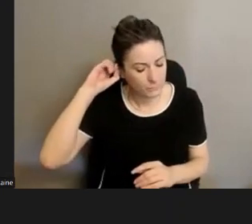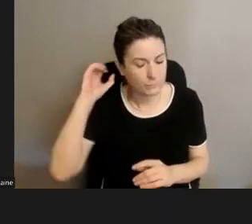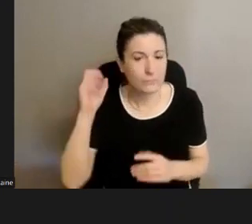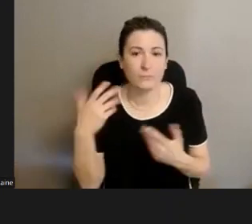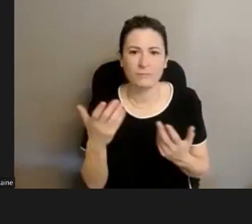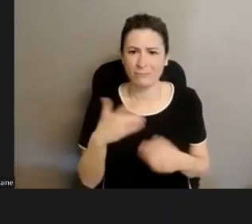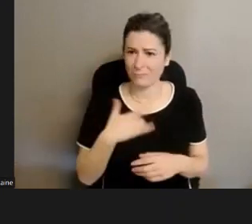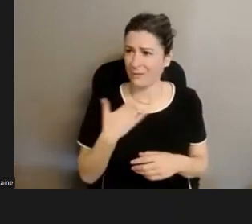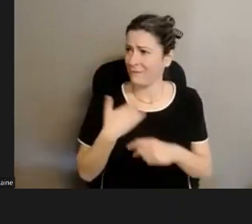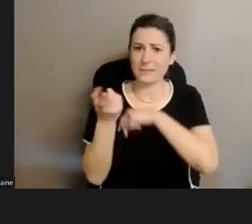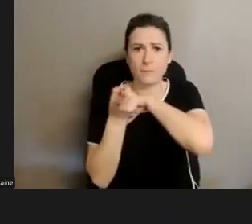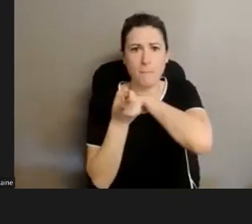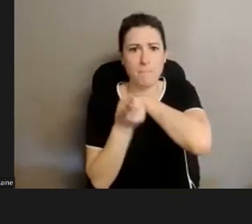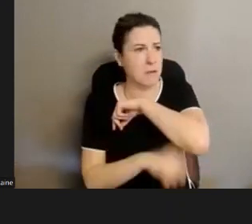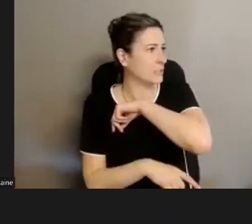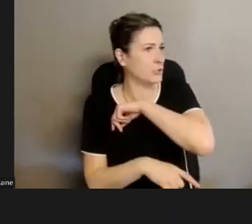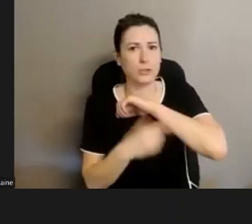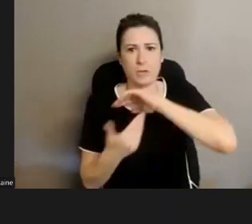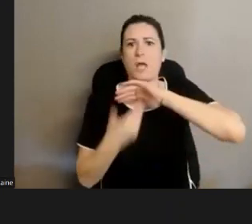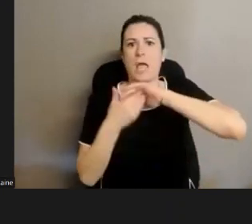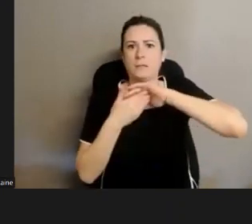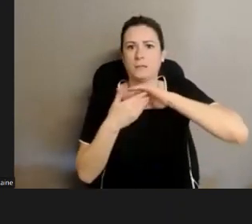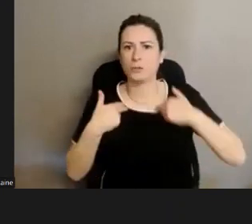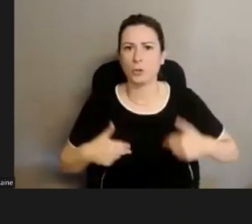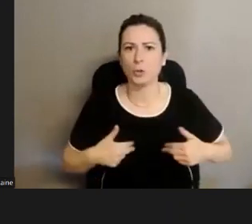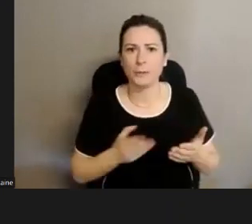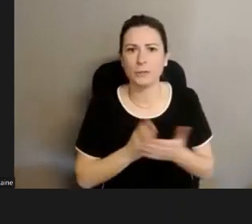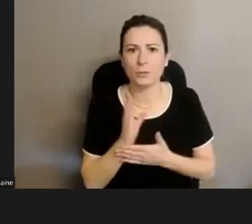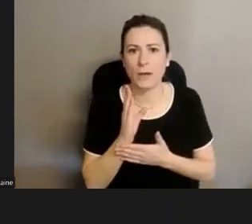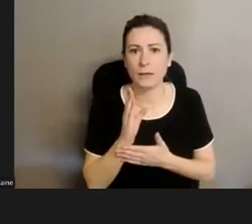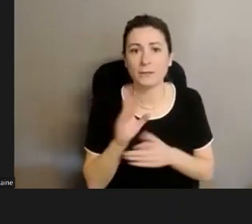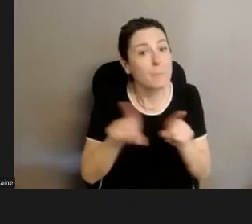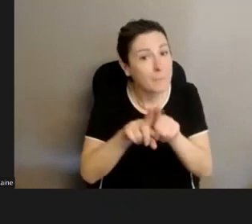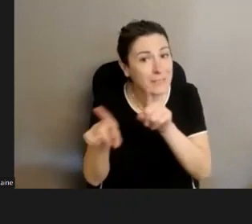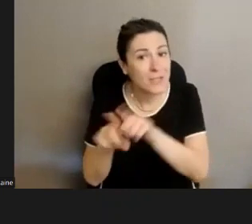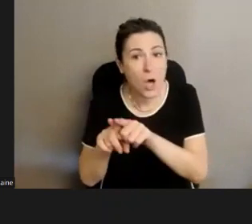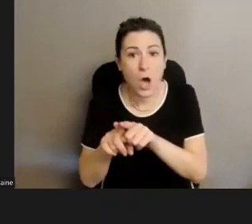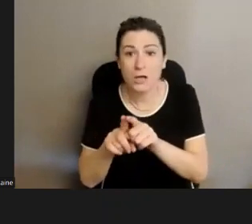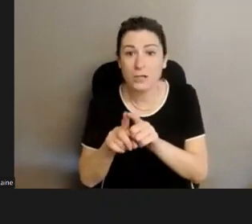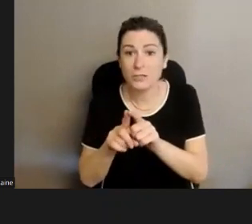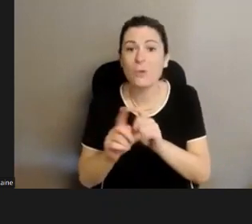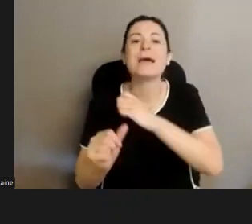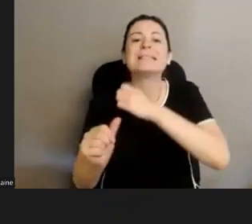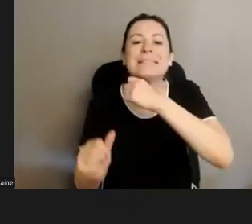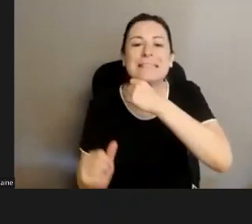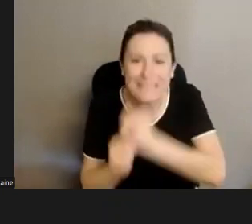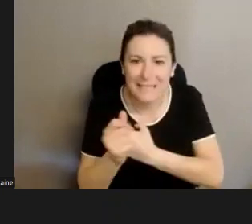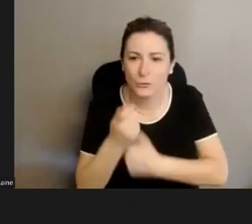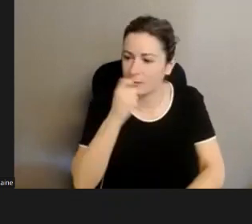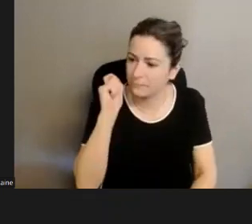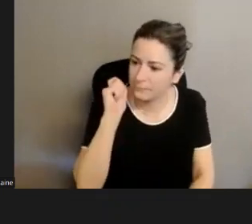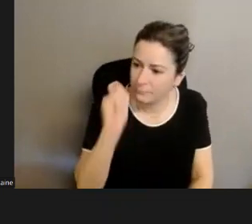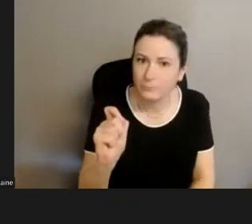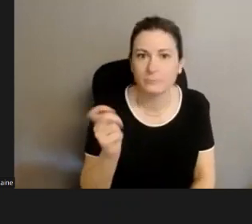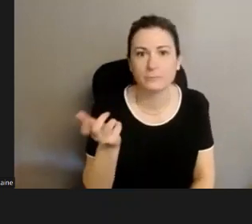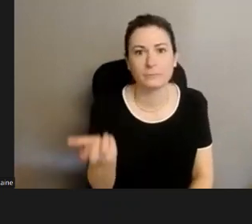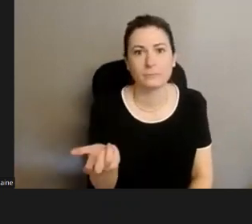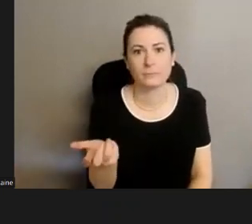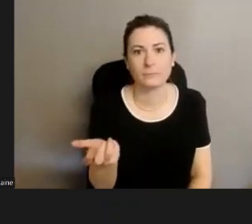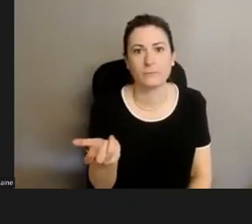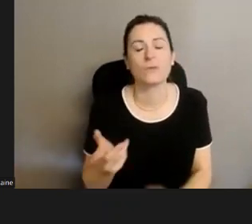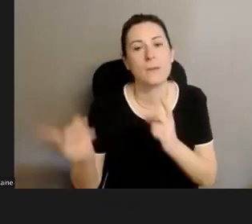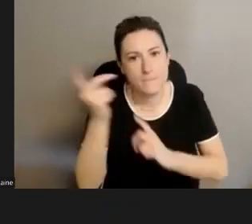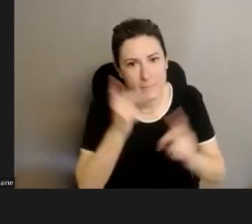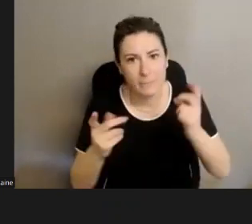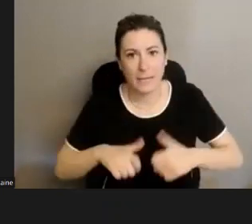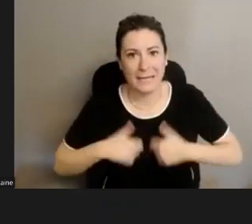and against people, human rights. It's downright dangerous. It puts people's lives at risk. So yes, very